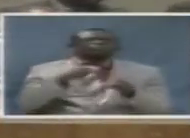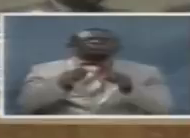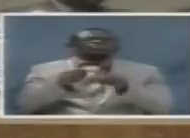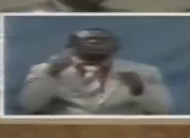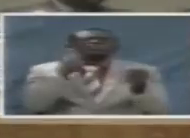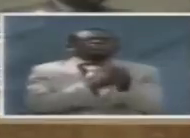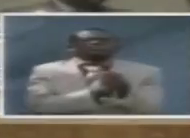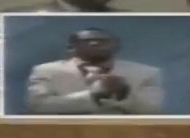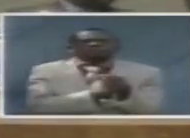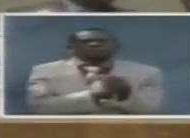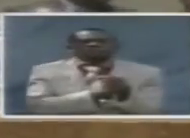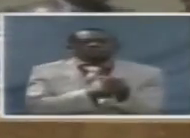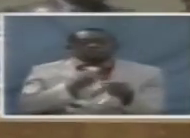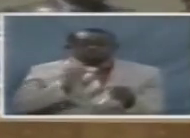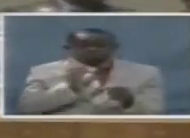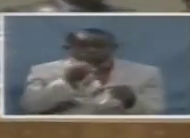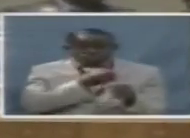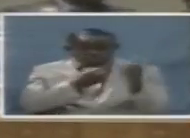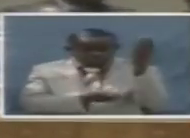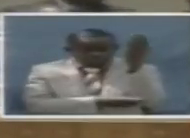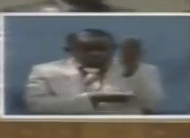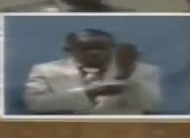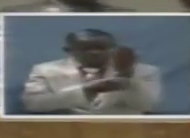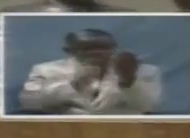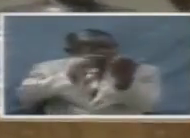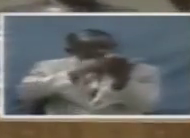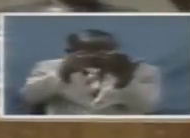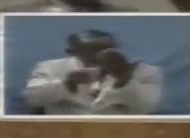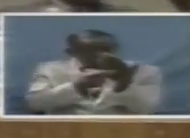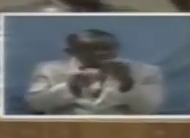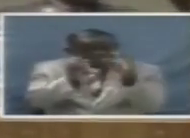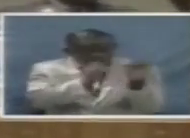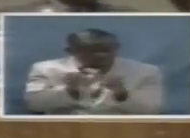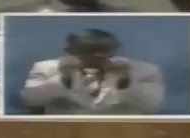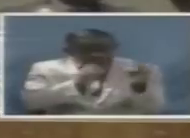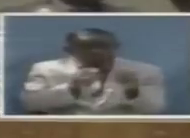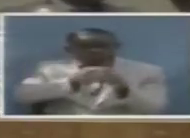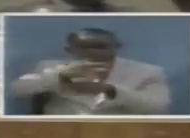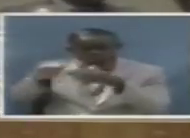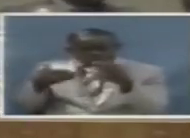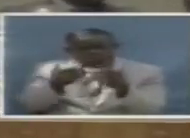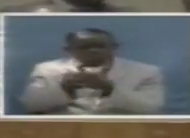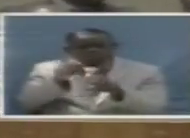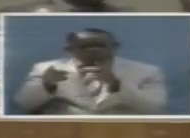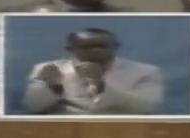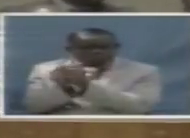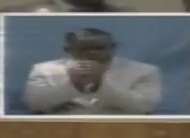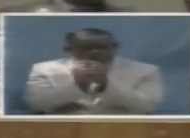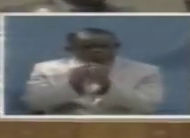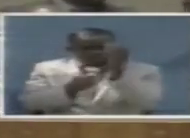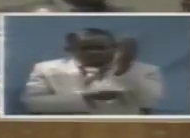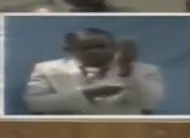agenda and meet our aspiration as a nation without leaving anyone behind. Mr.